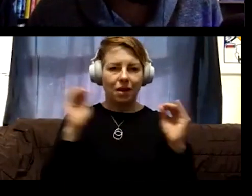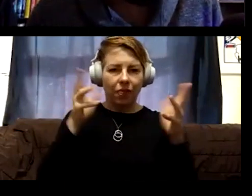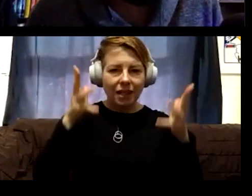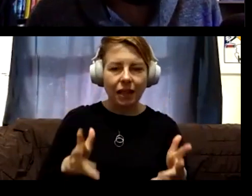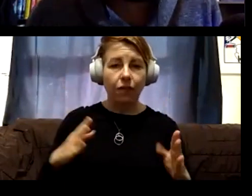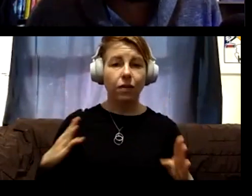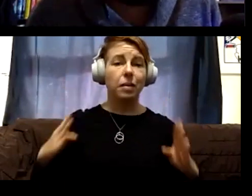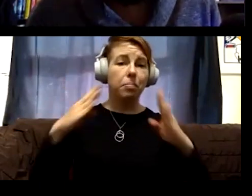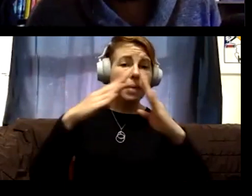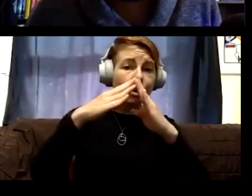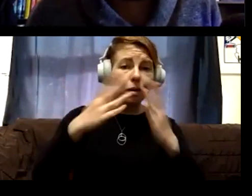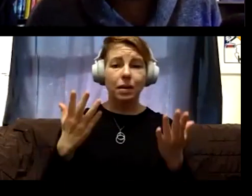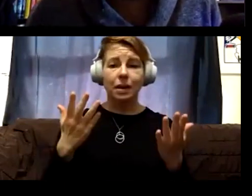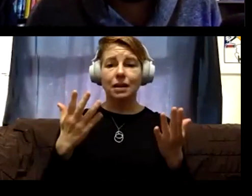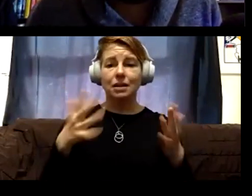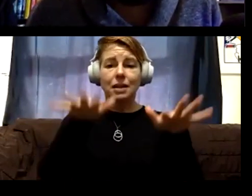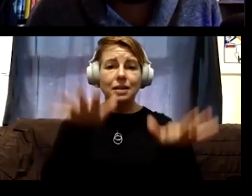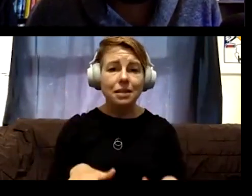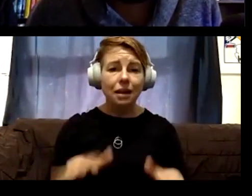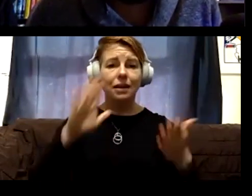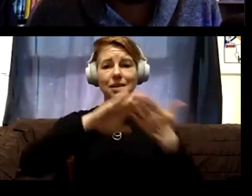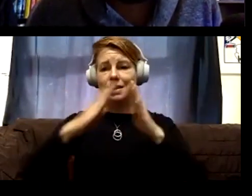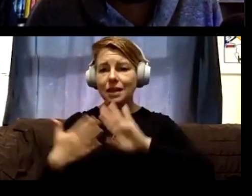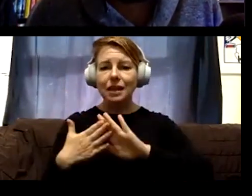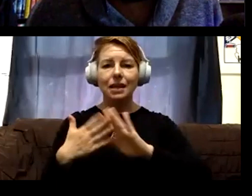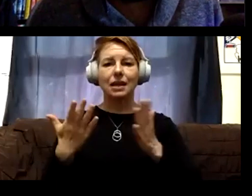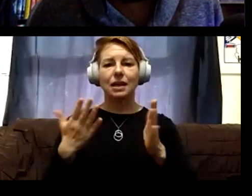linguistic fragments, there has to be at least some evidence.